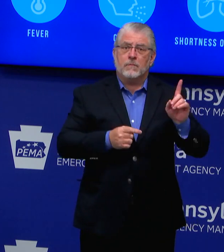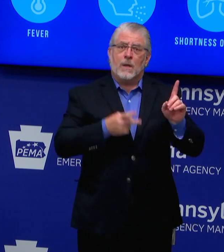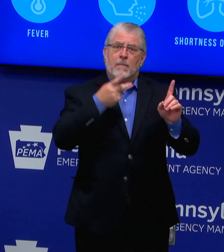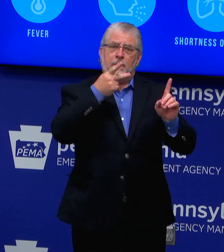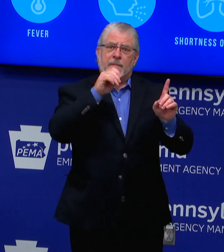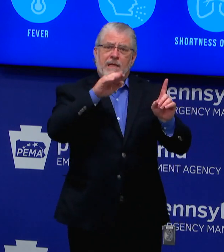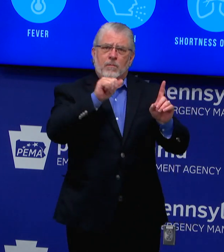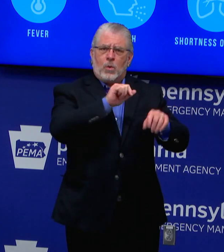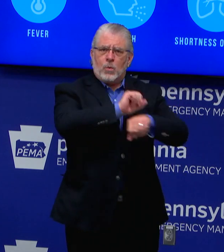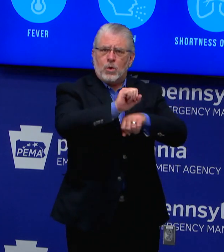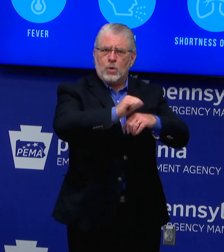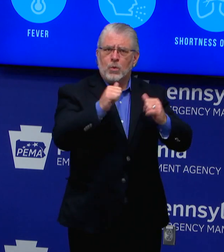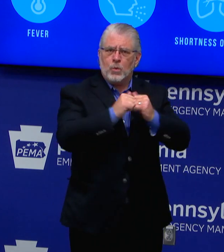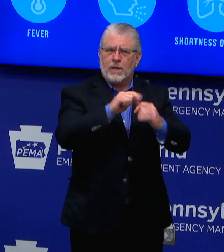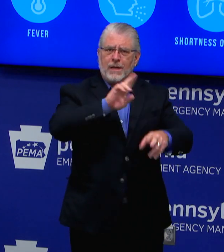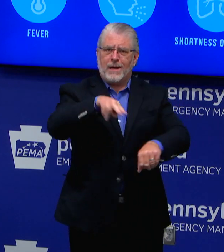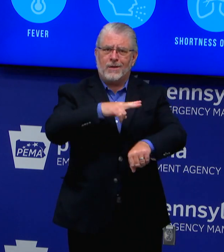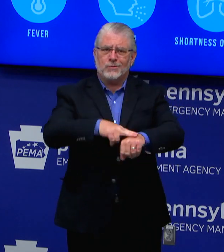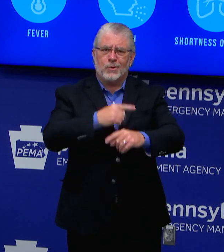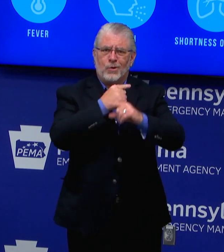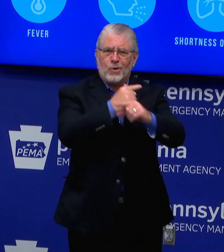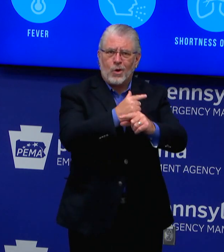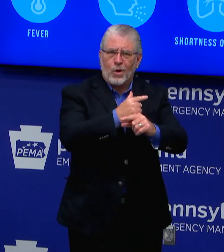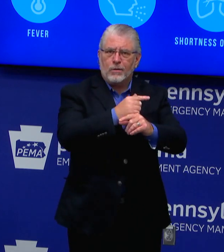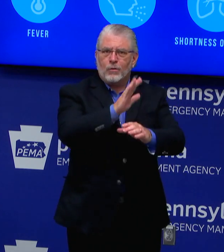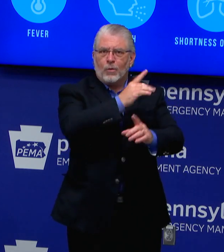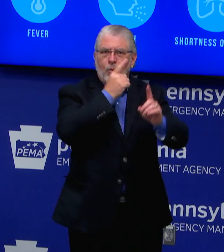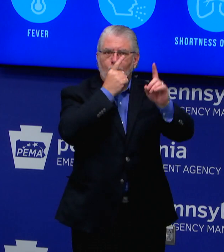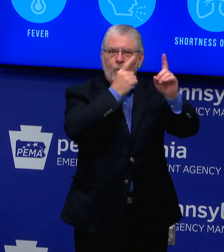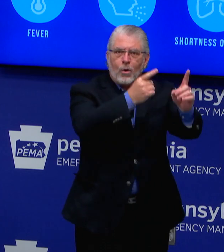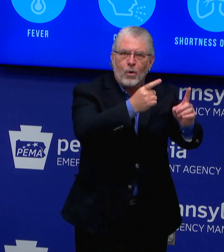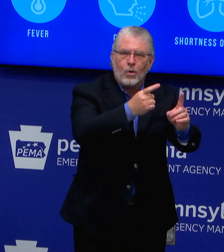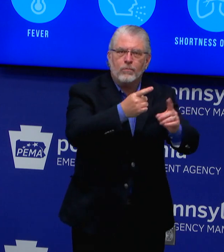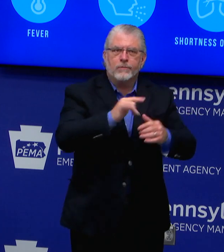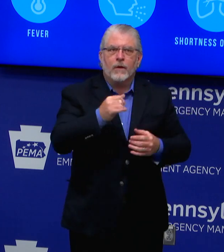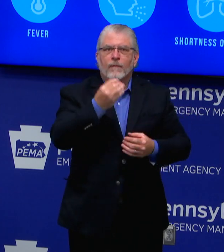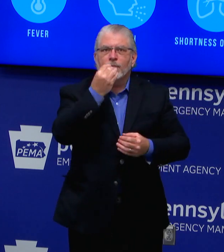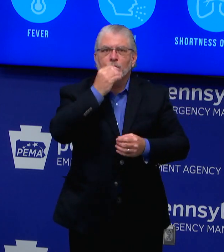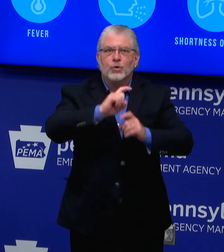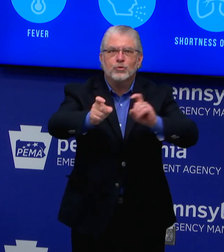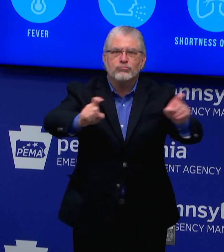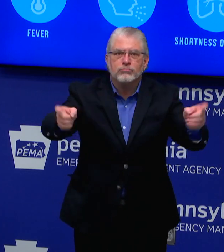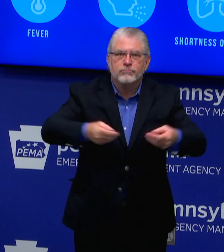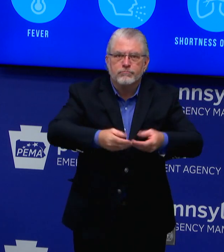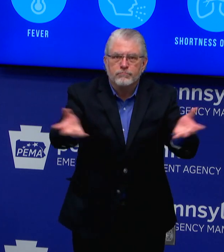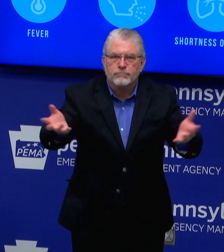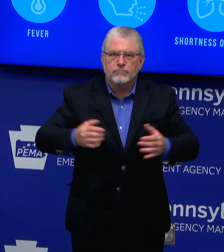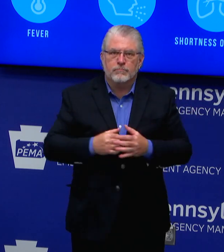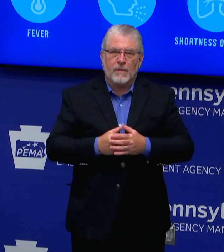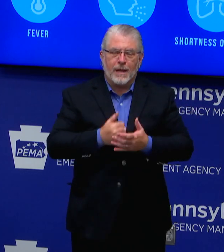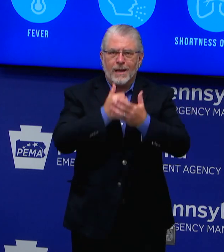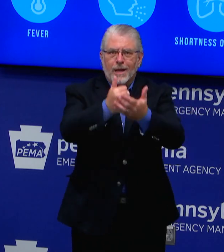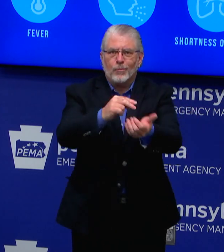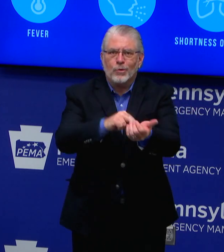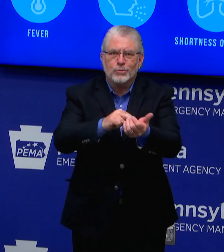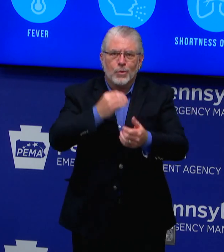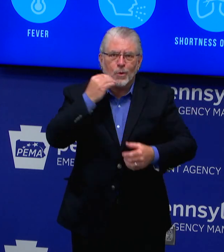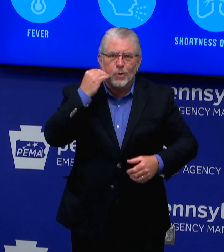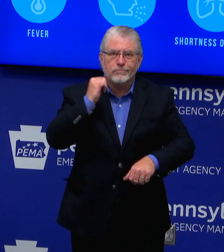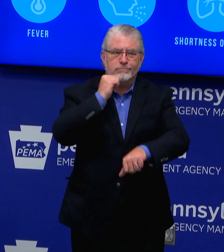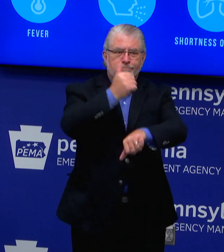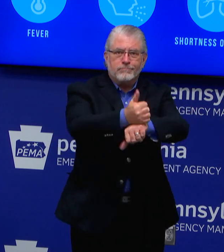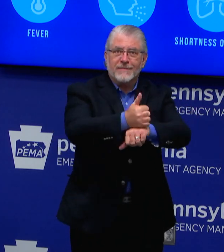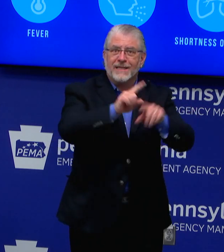Guard on its missions, which vary from food distribution to nursing homes to establishing mass testing sites. One